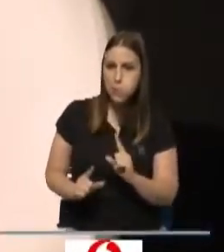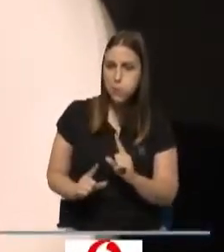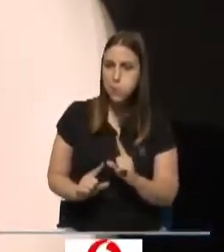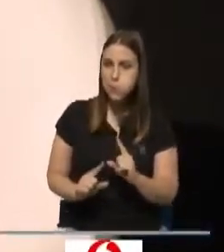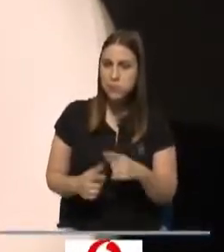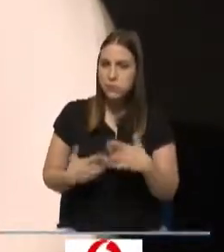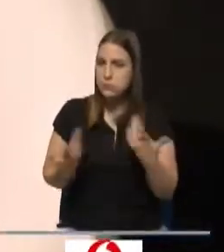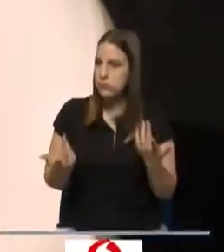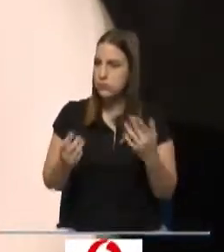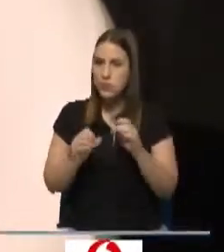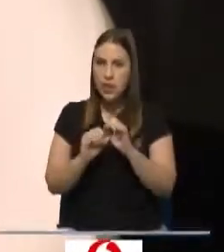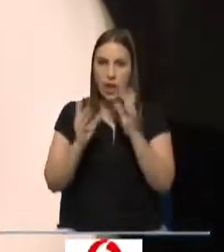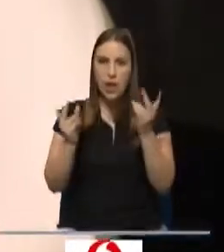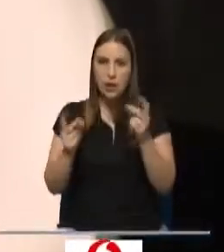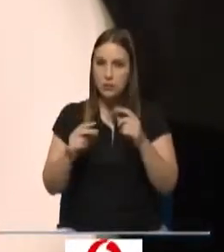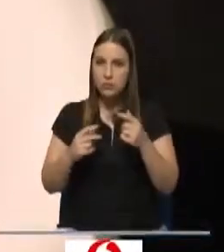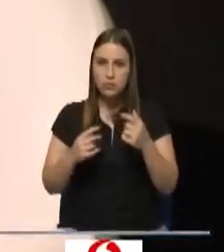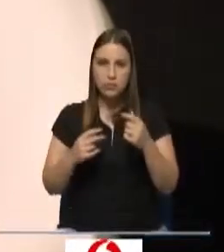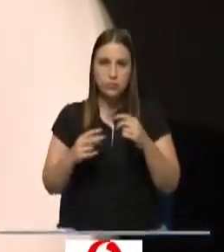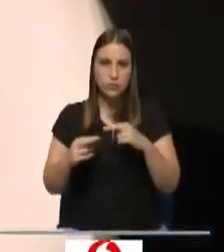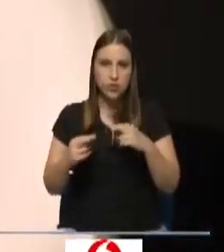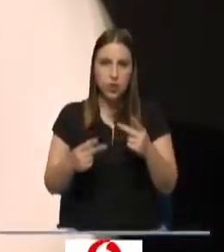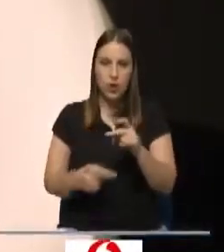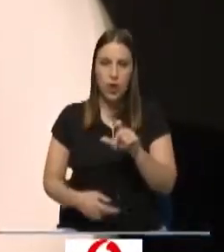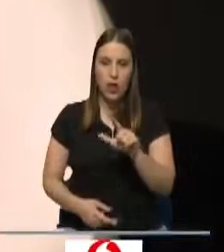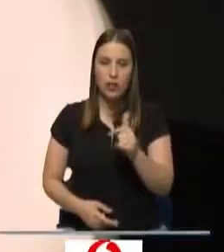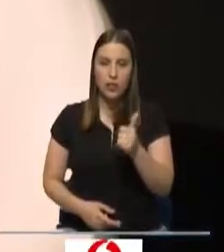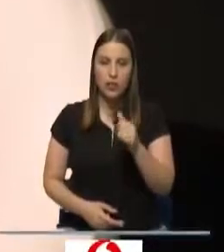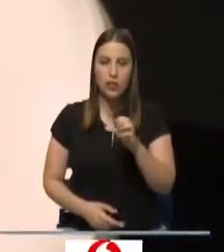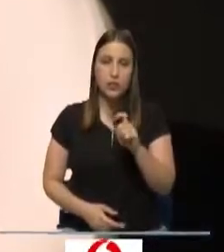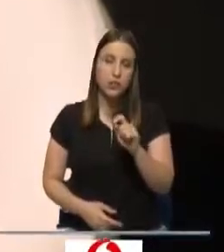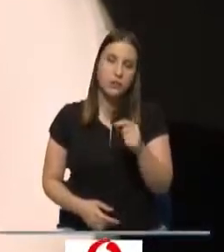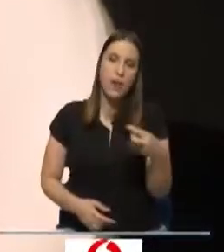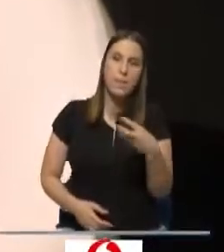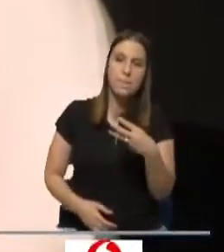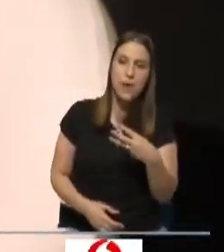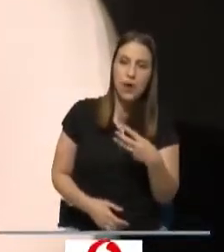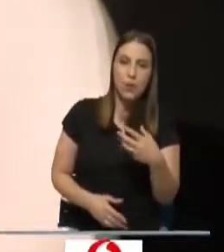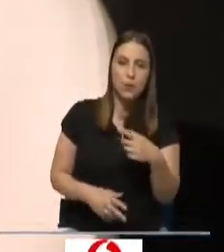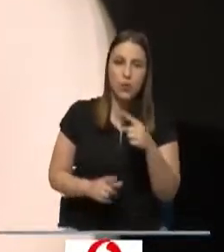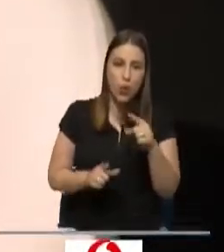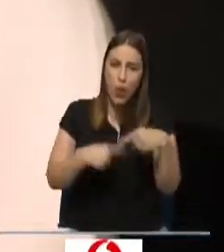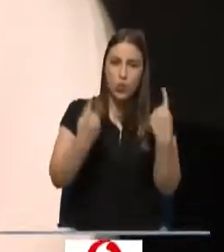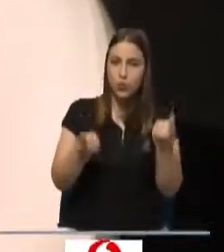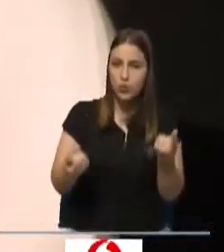quality service. Obviously, they're going to change Altice or